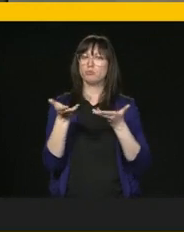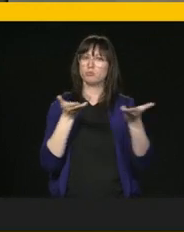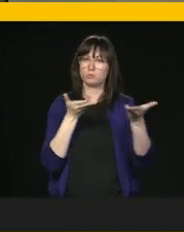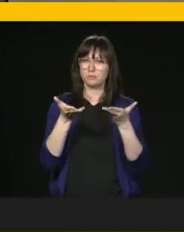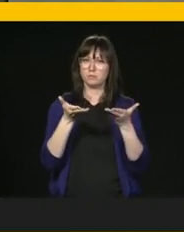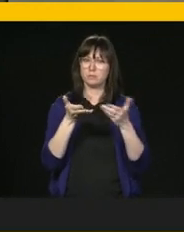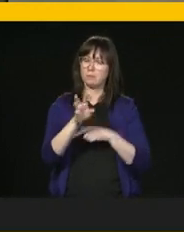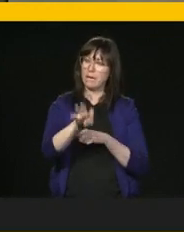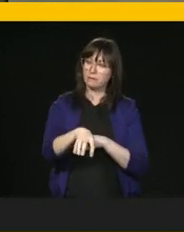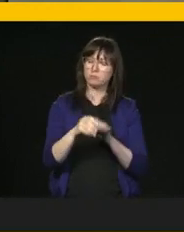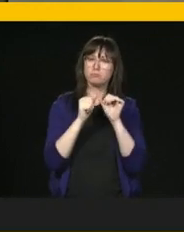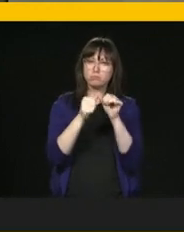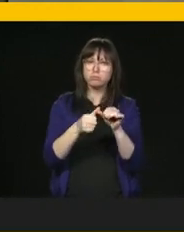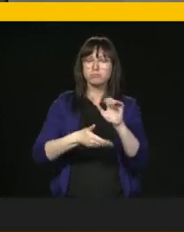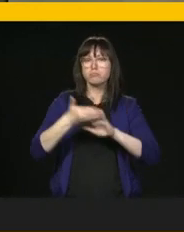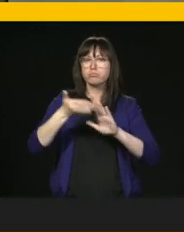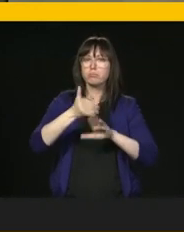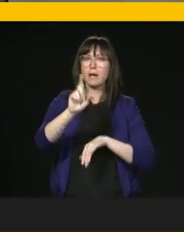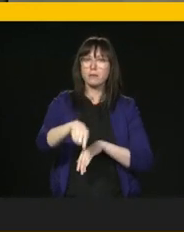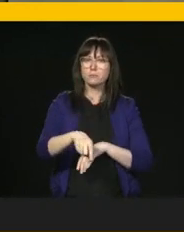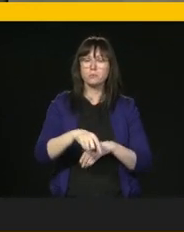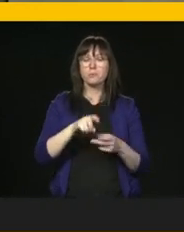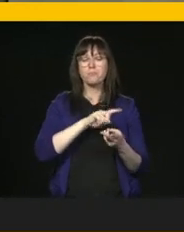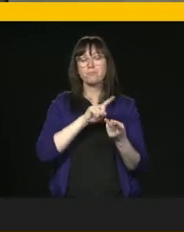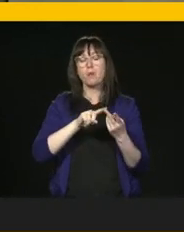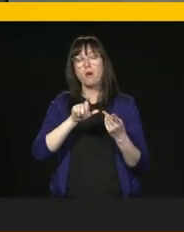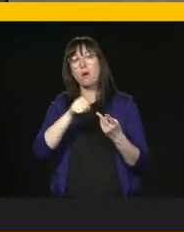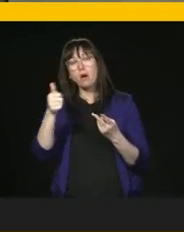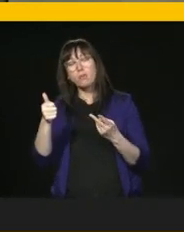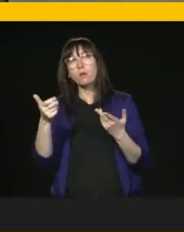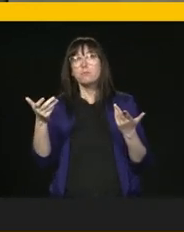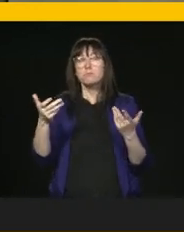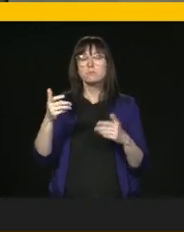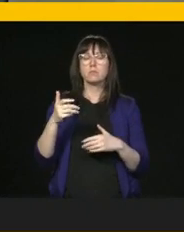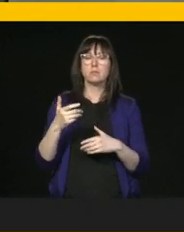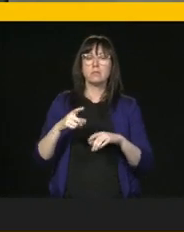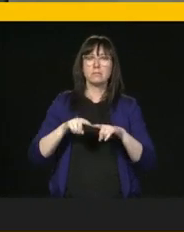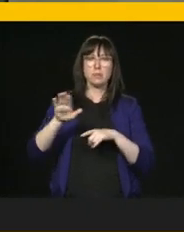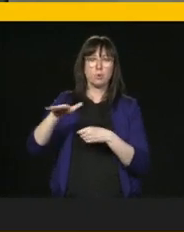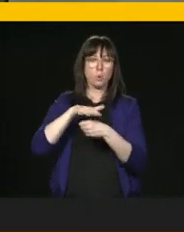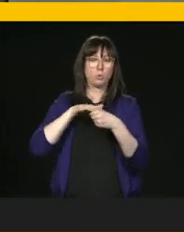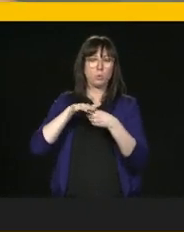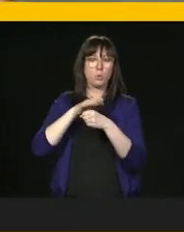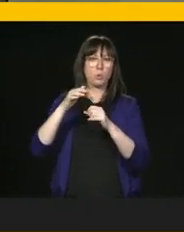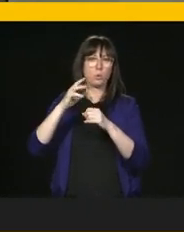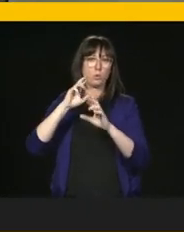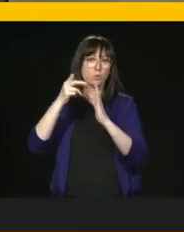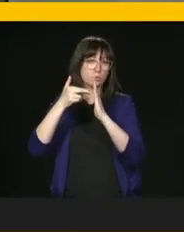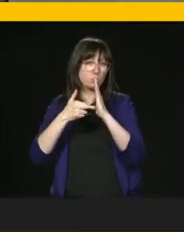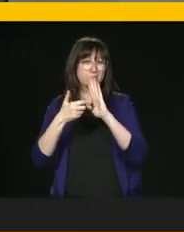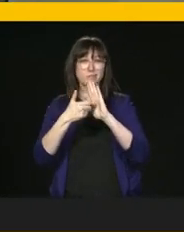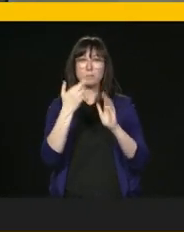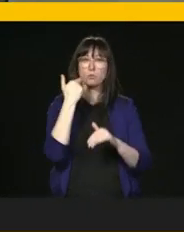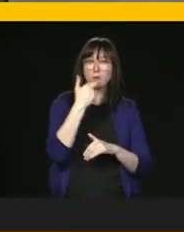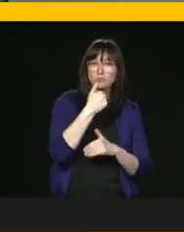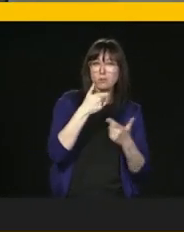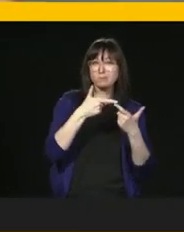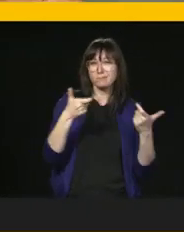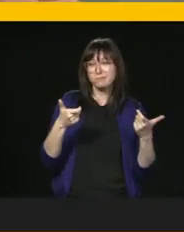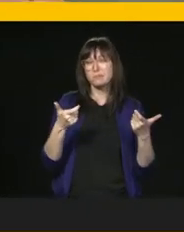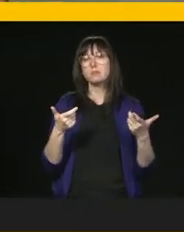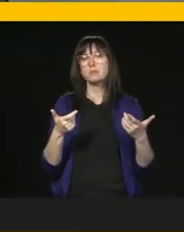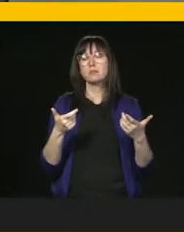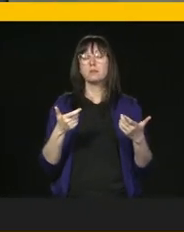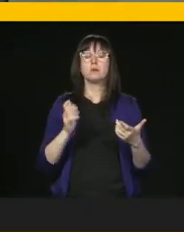And in the other cases, depending on your local instructions on things like restaurants. But you know, our advice in general is stop